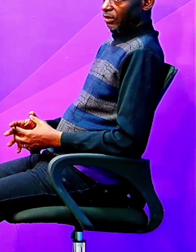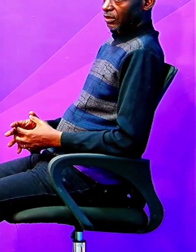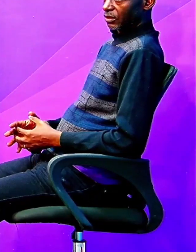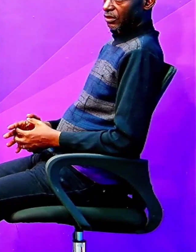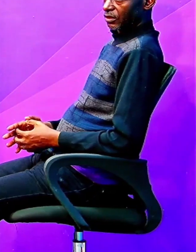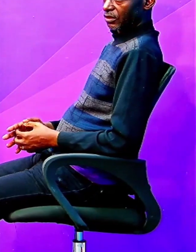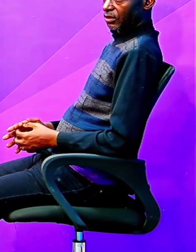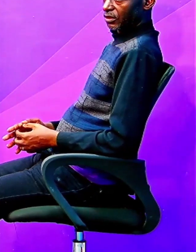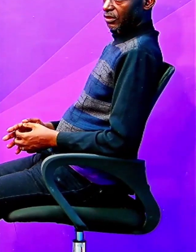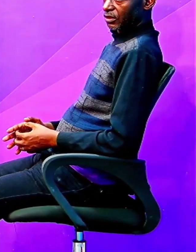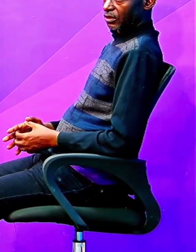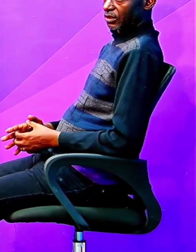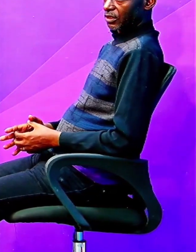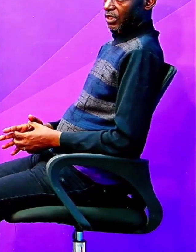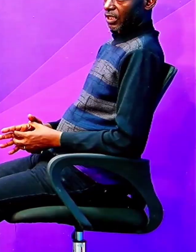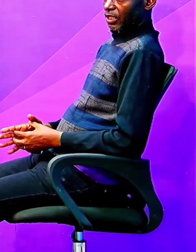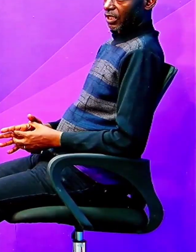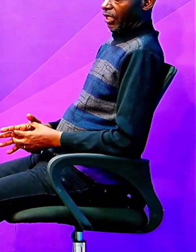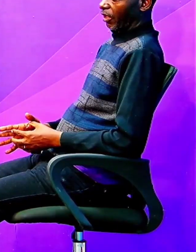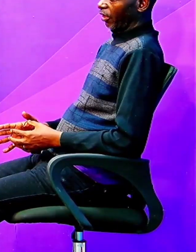Meaning you are now going to use it for life?